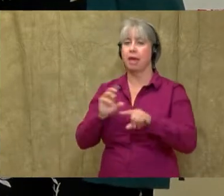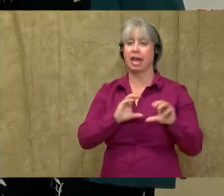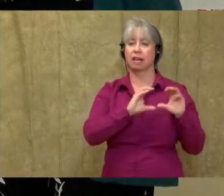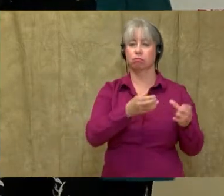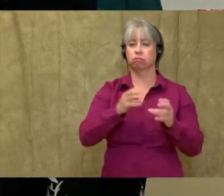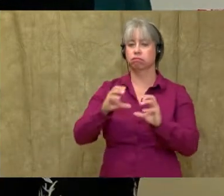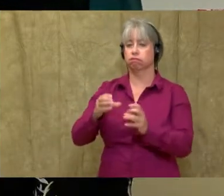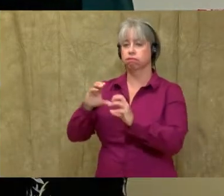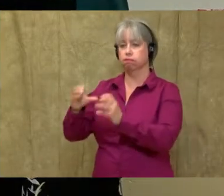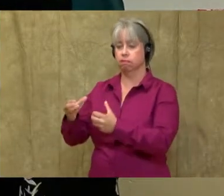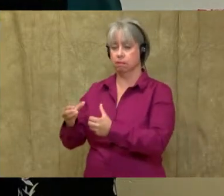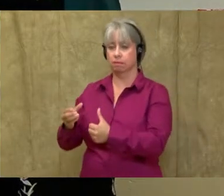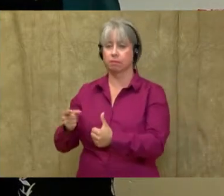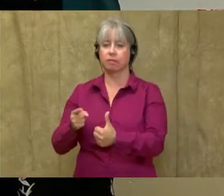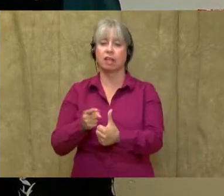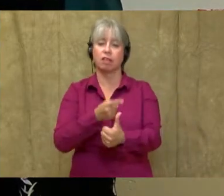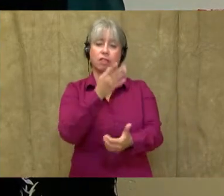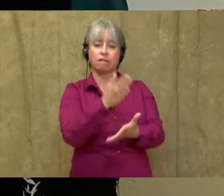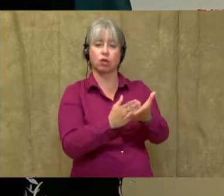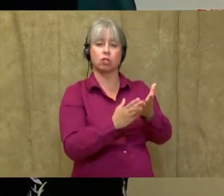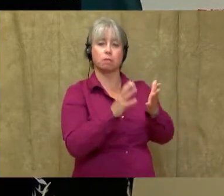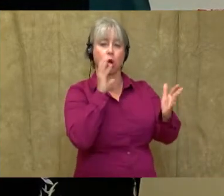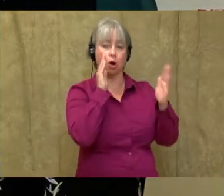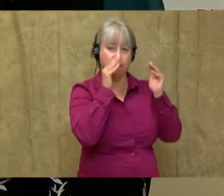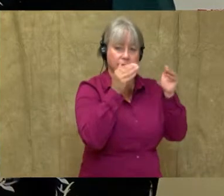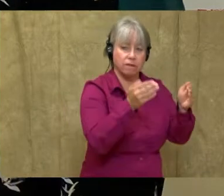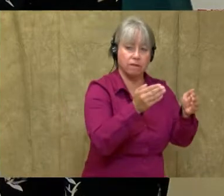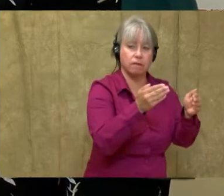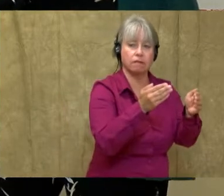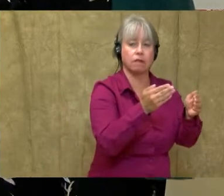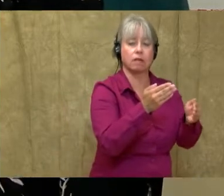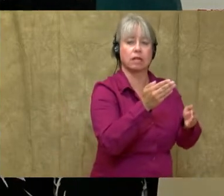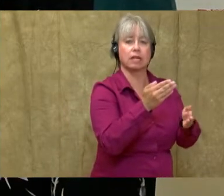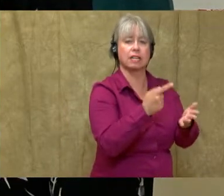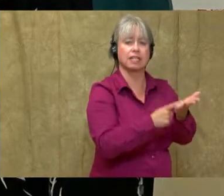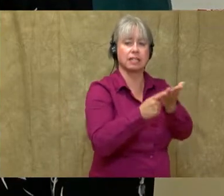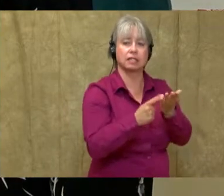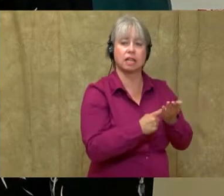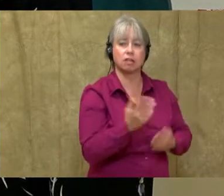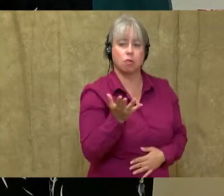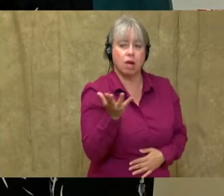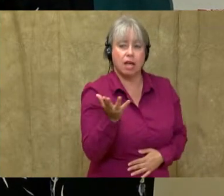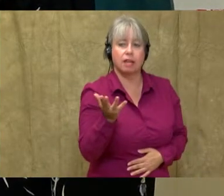well. In the first part of the poem, what is Ellis talking about?